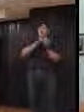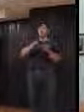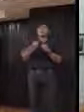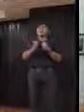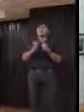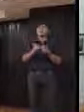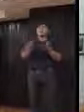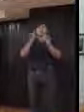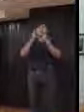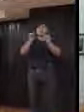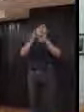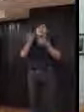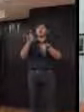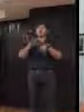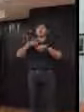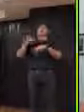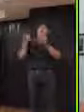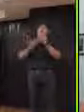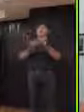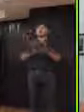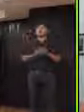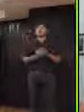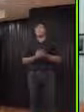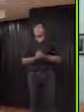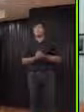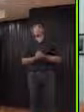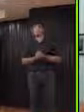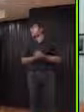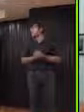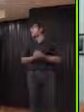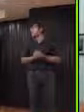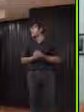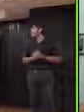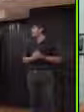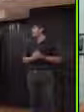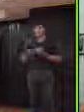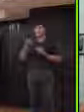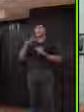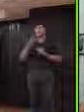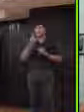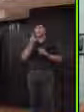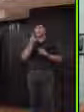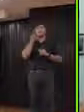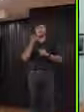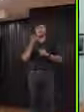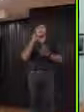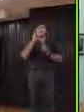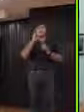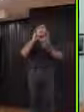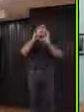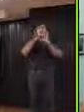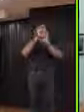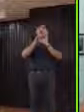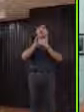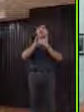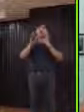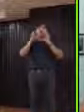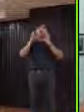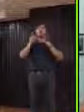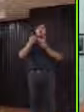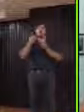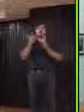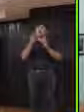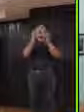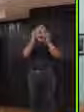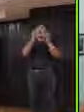difficult as the years go by. If at all, I was just saying, sorry to interrupt you for a second, but I was just seeing that the constitutionality of the breakup of